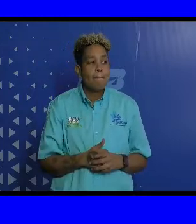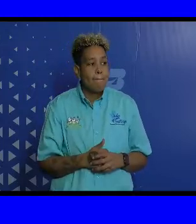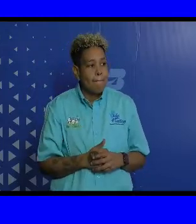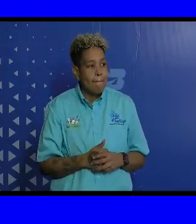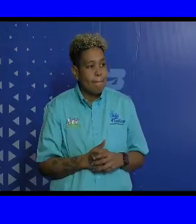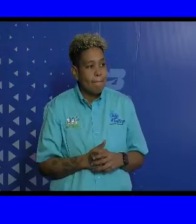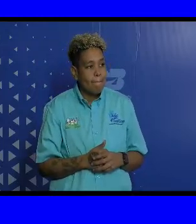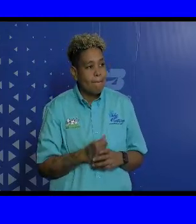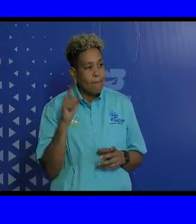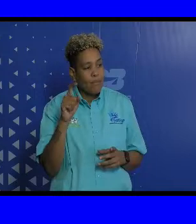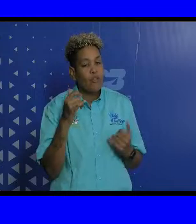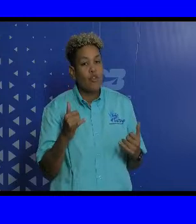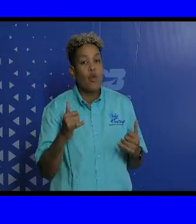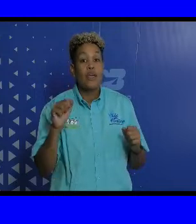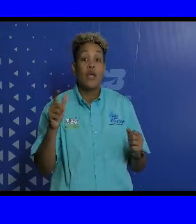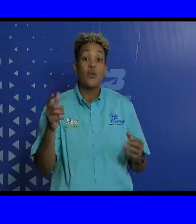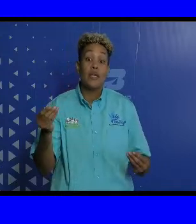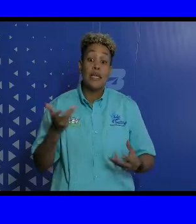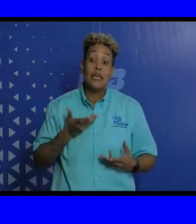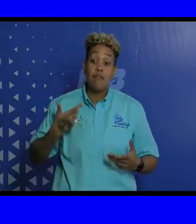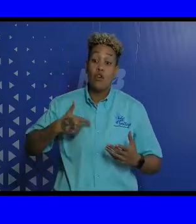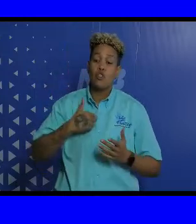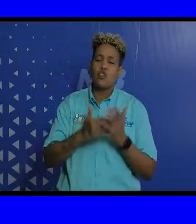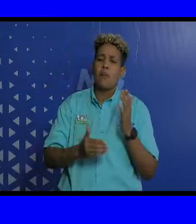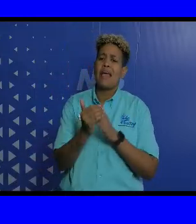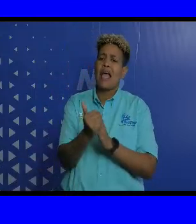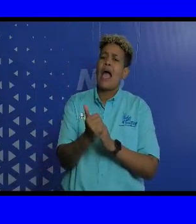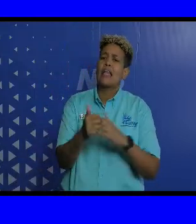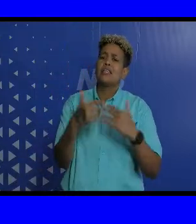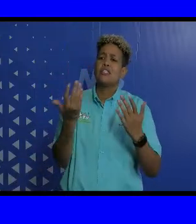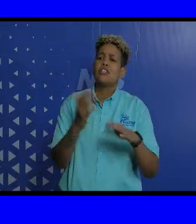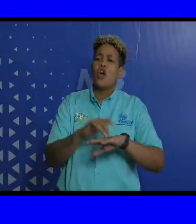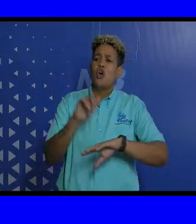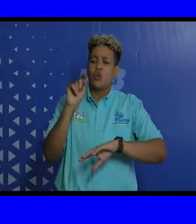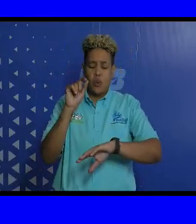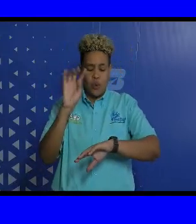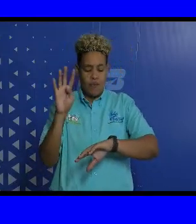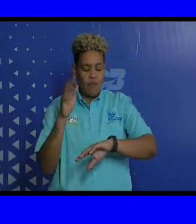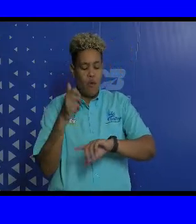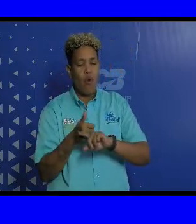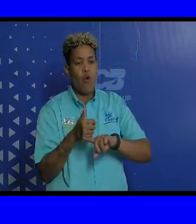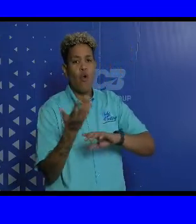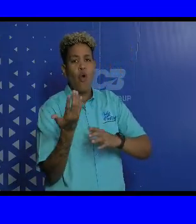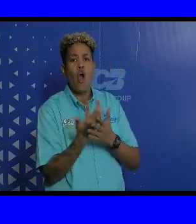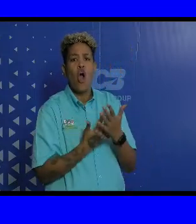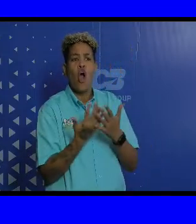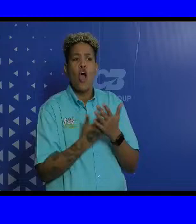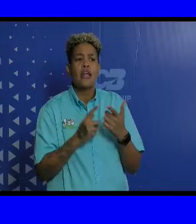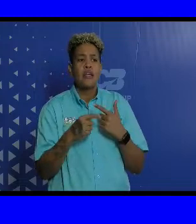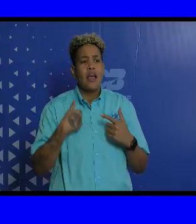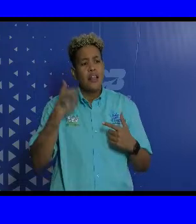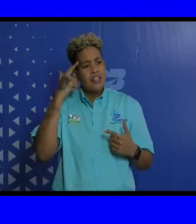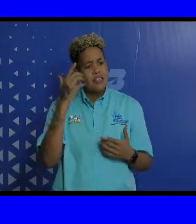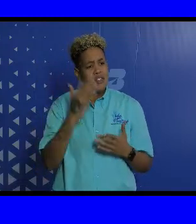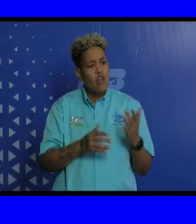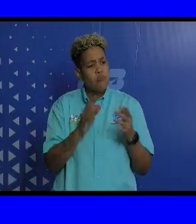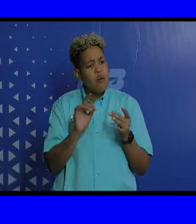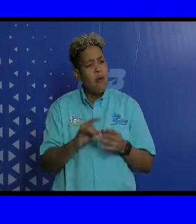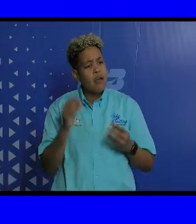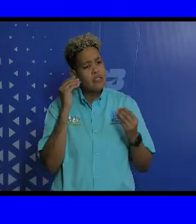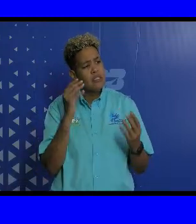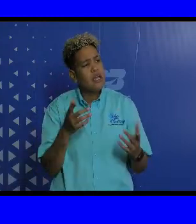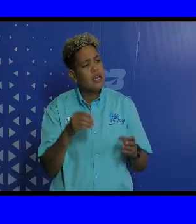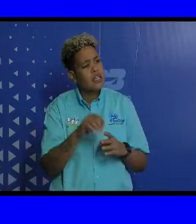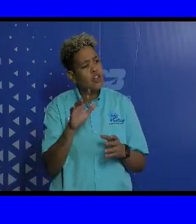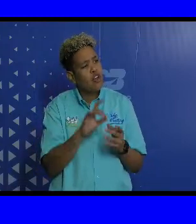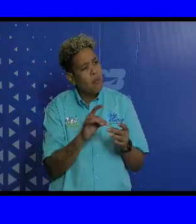The question now is, can you give some guidance on 2024 earnings? And I think you had some comments